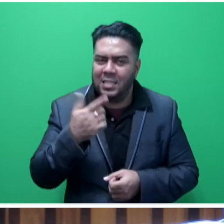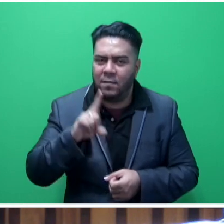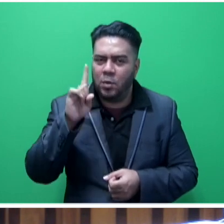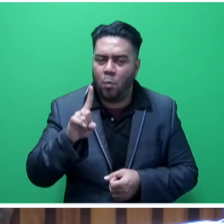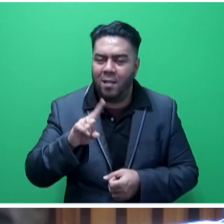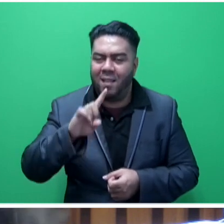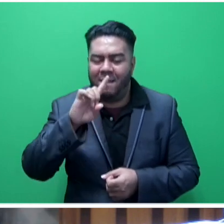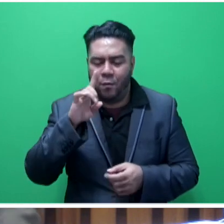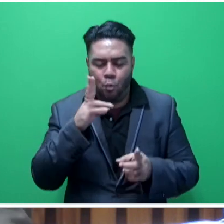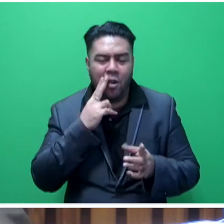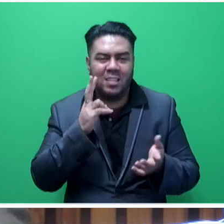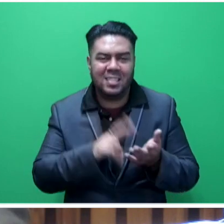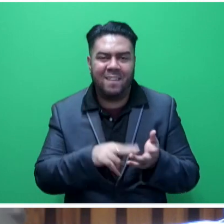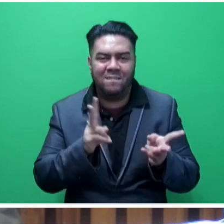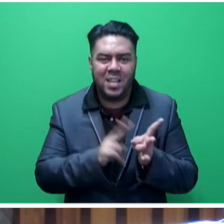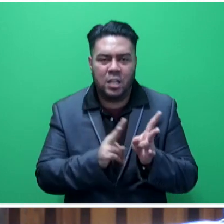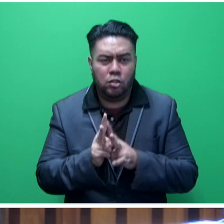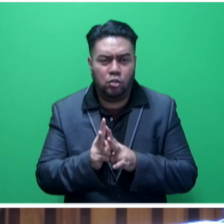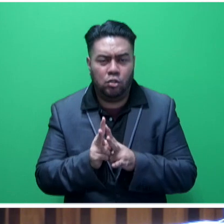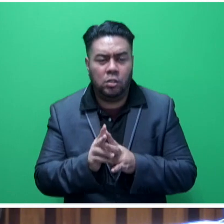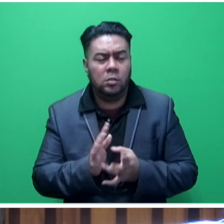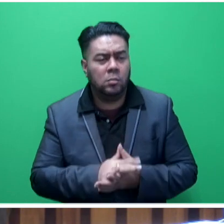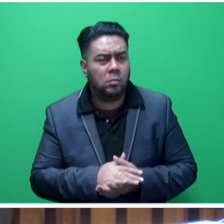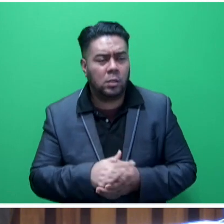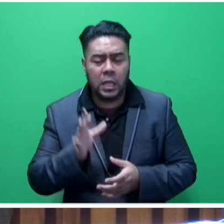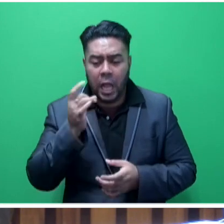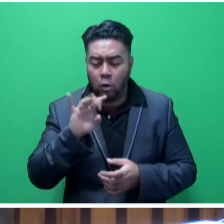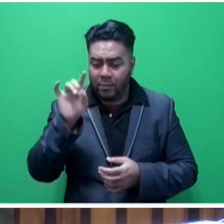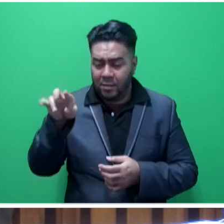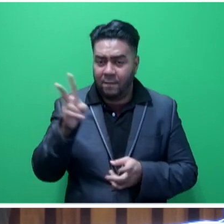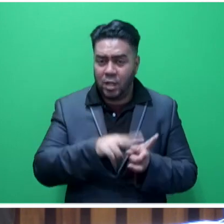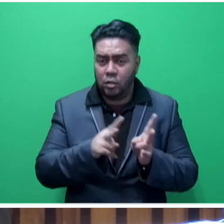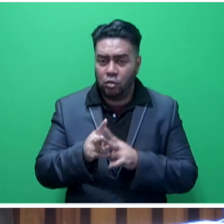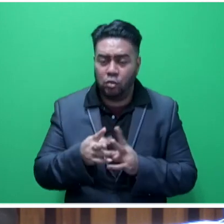1,171 registered villages. And Mr. Speaker, sir, out of those villages,